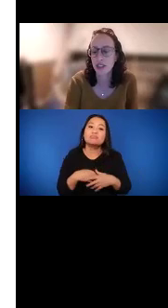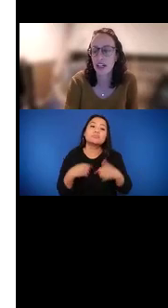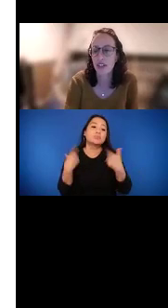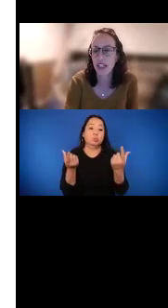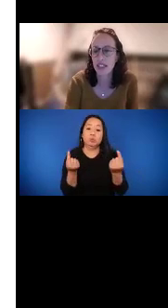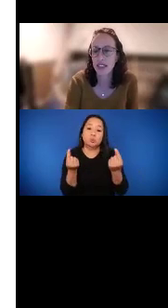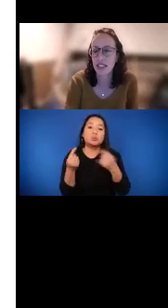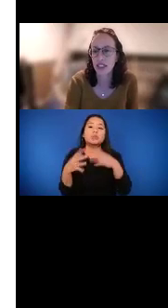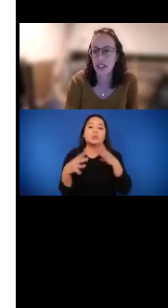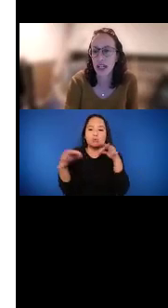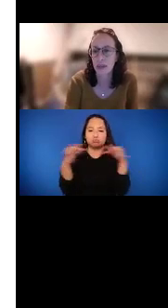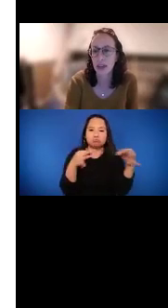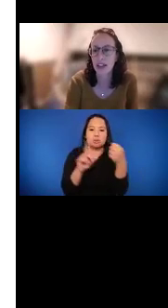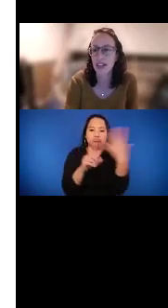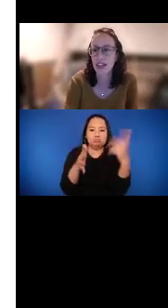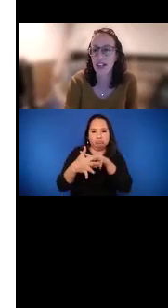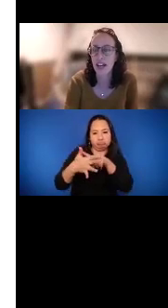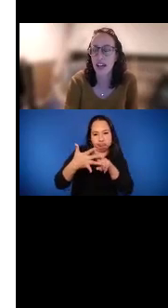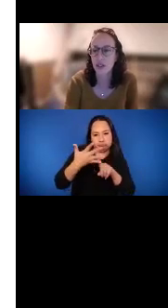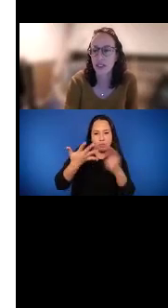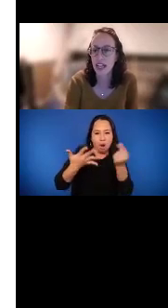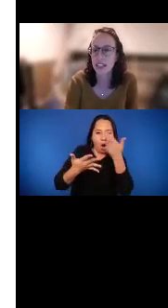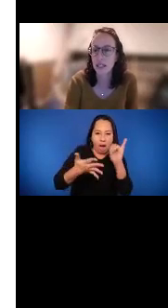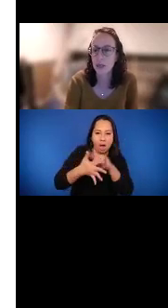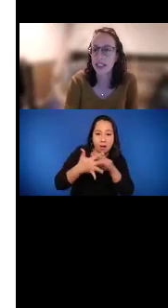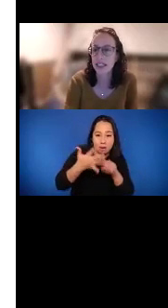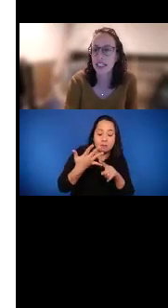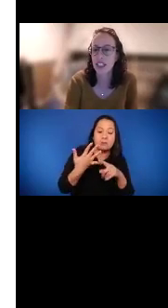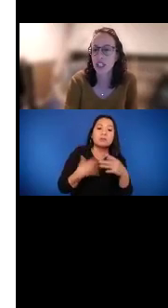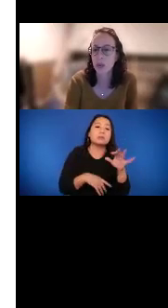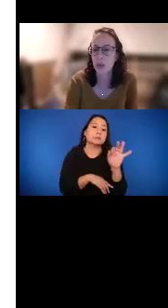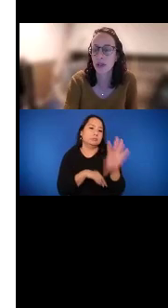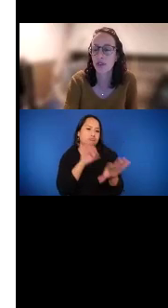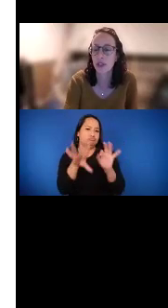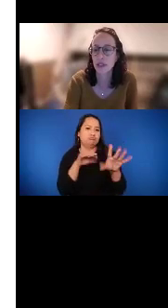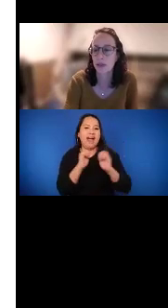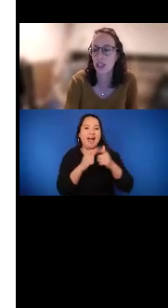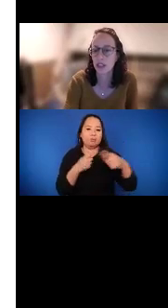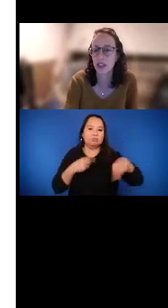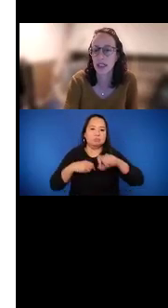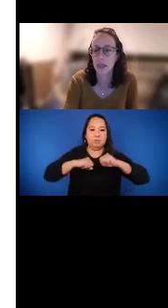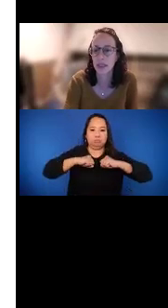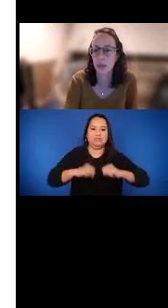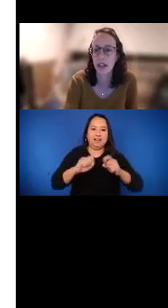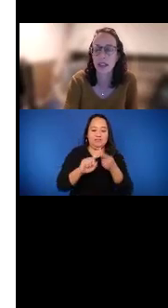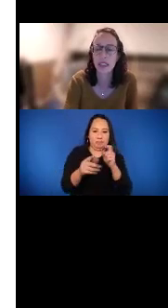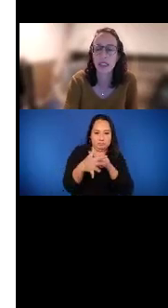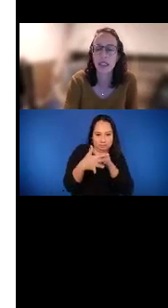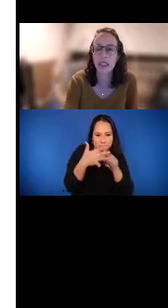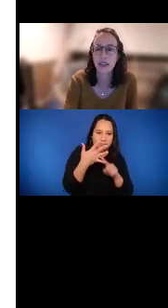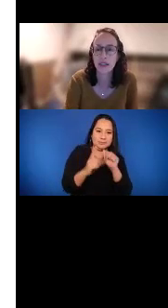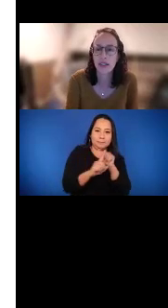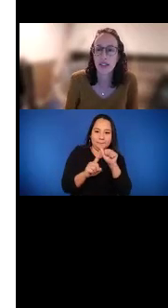protecting yourself against each scam. And then towards the end of the presentation, we'll review some general tips as well.